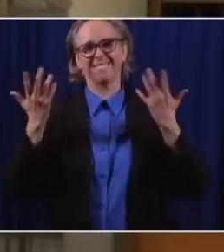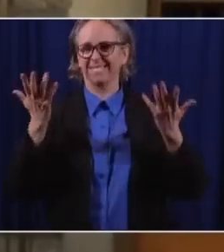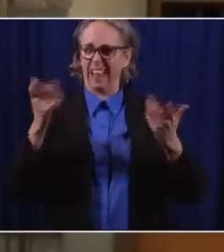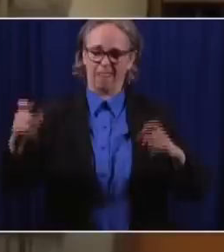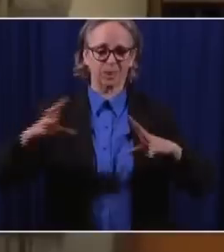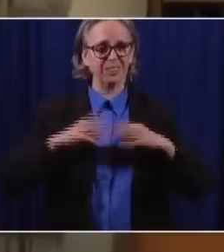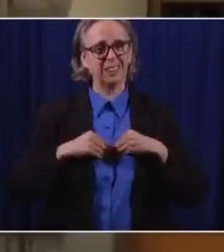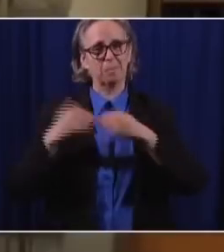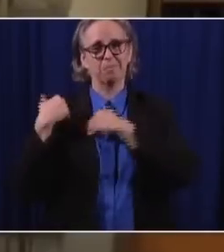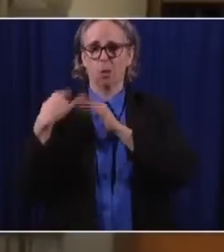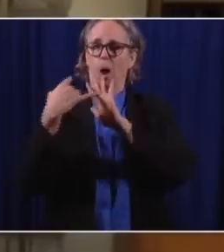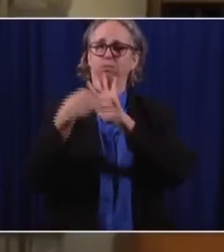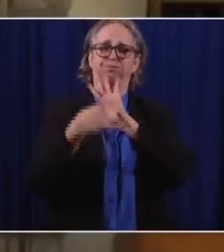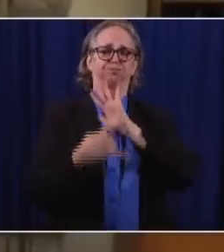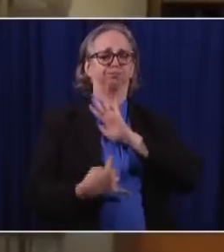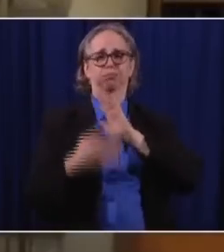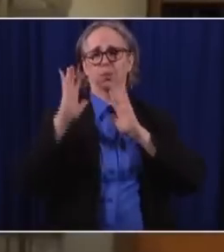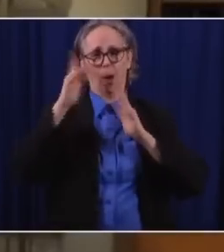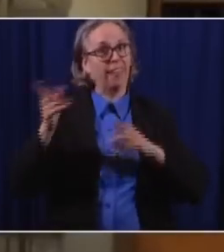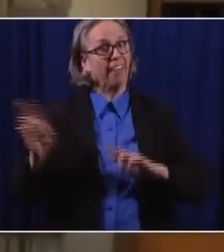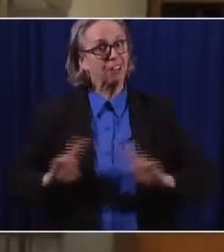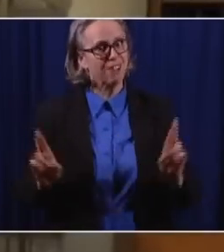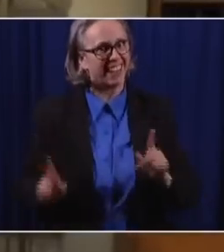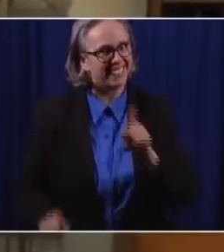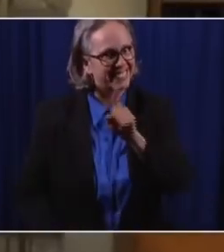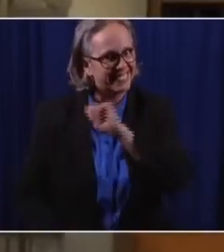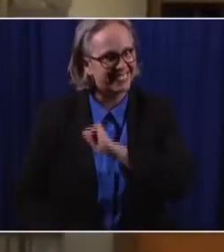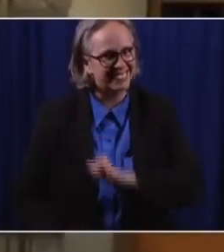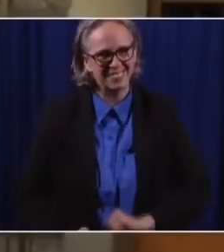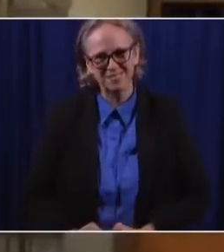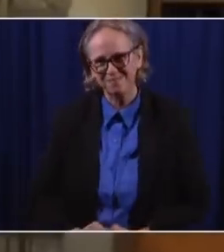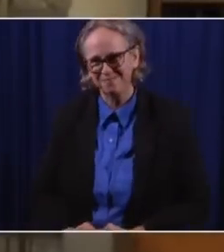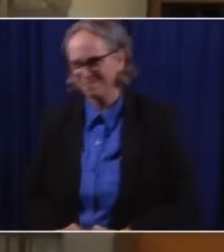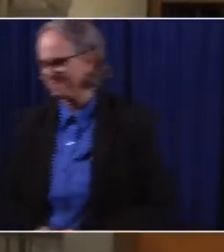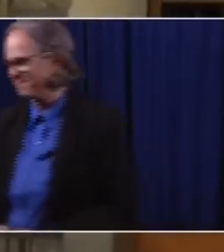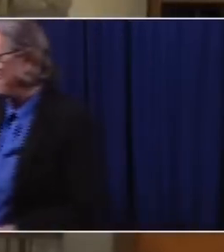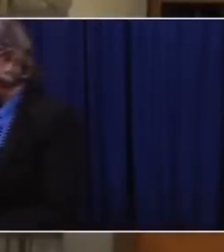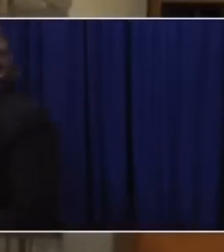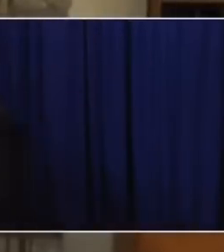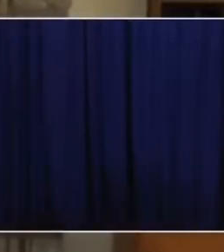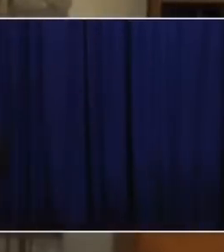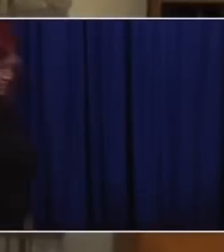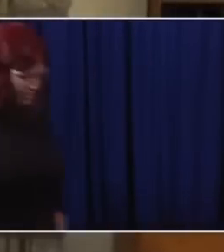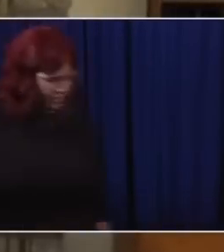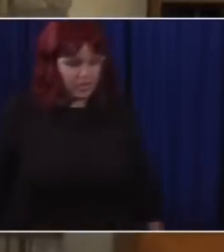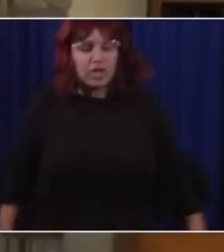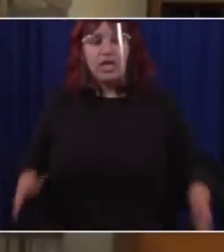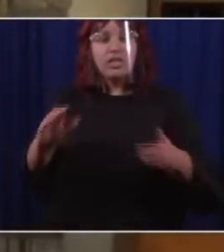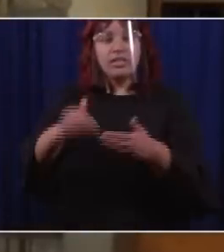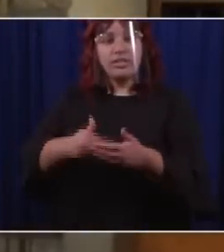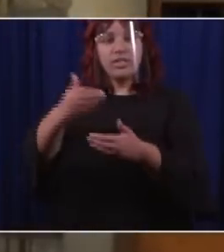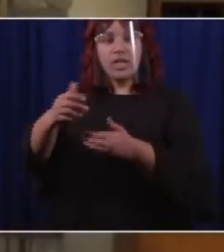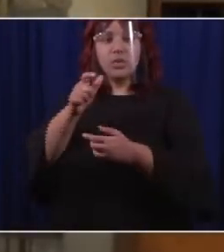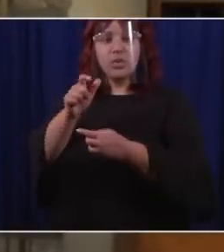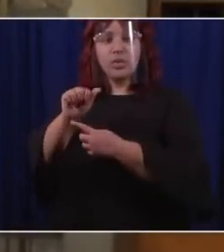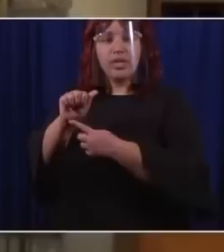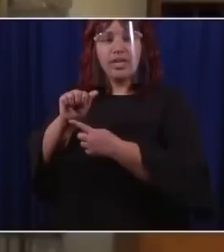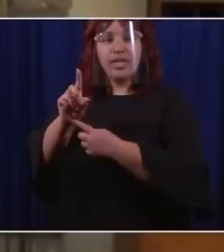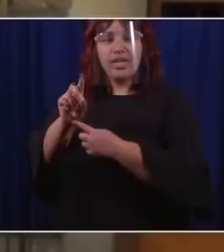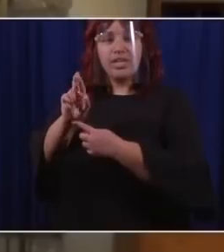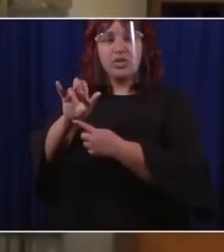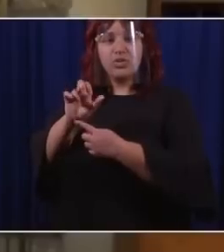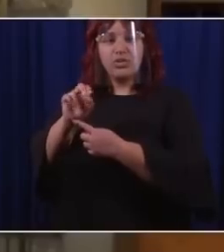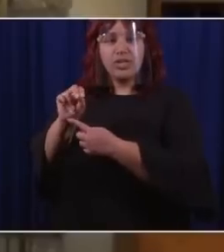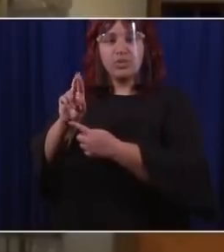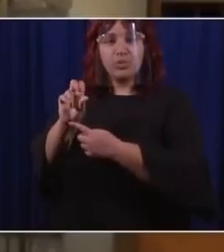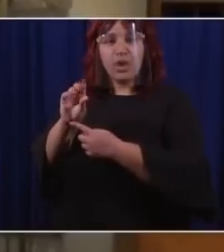she's up to the challenge. Next question is from Adrian Robbins at WCMH in Columbus. Hi,